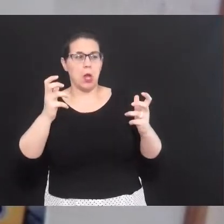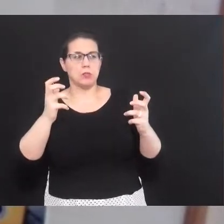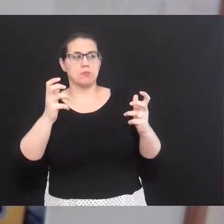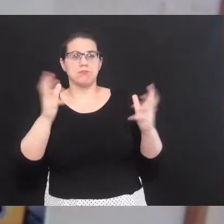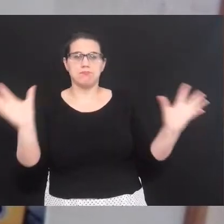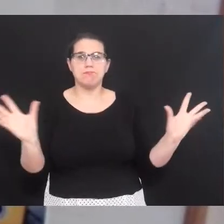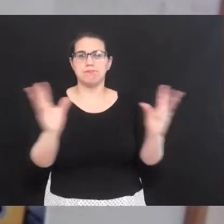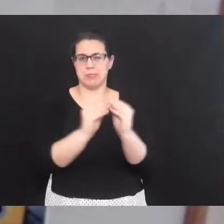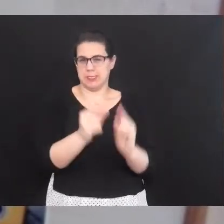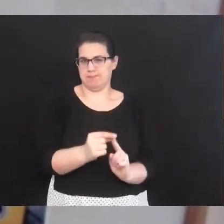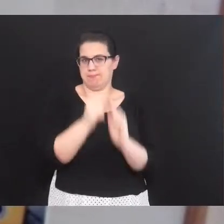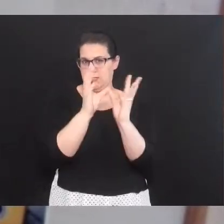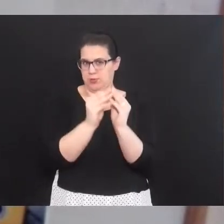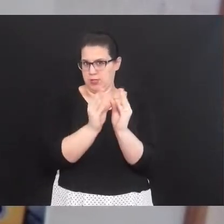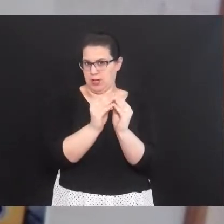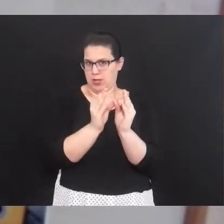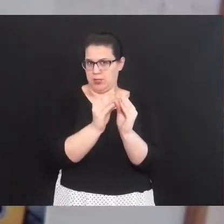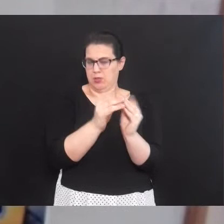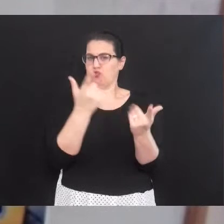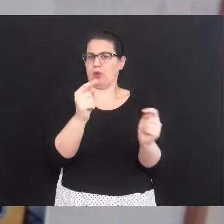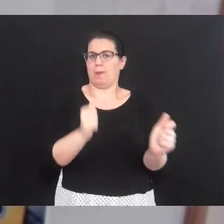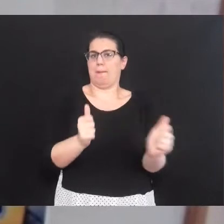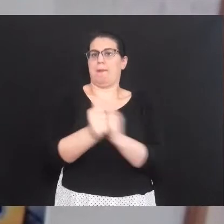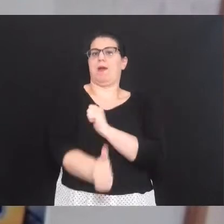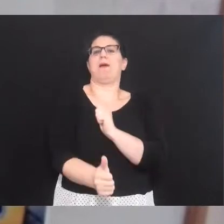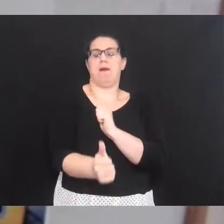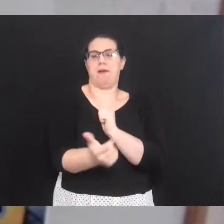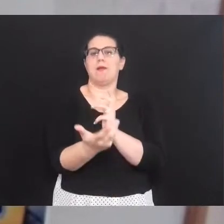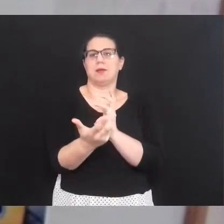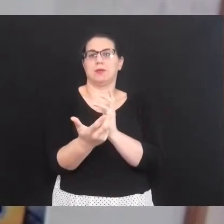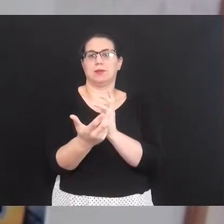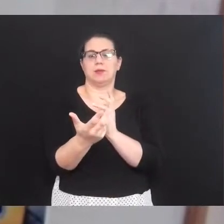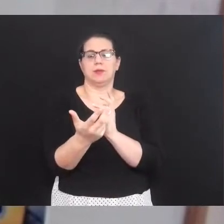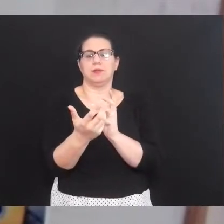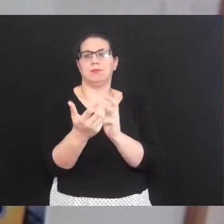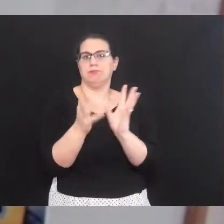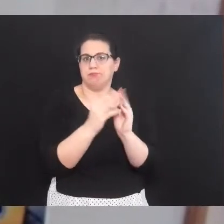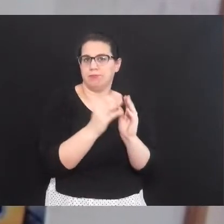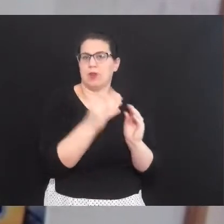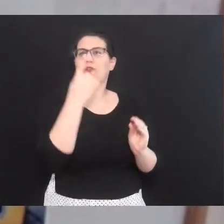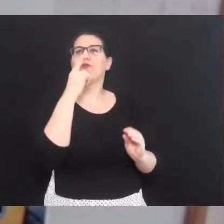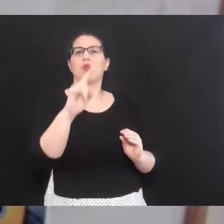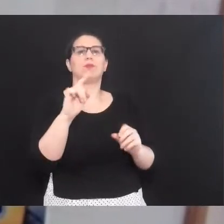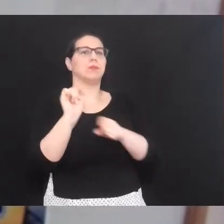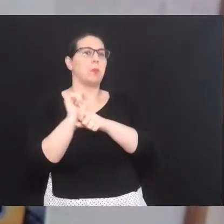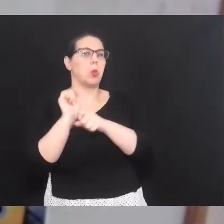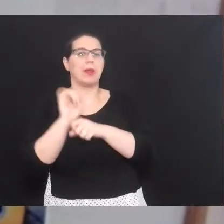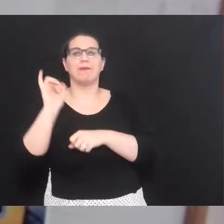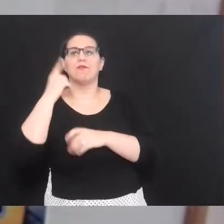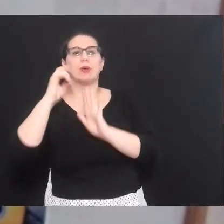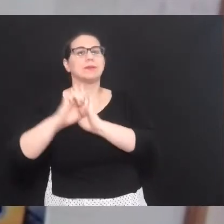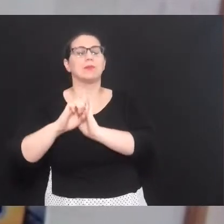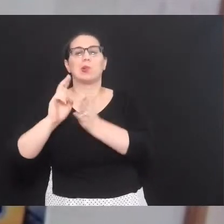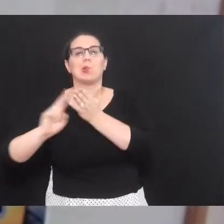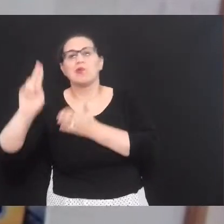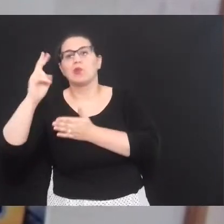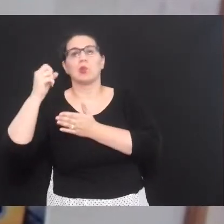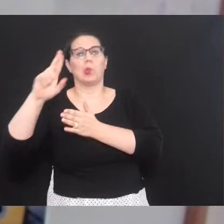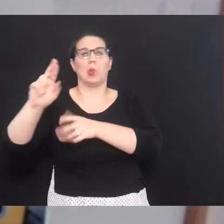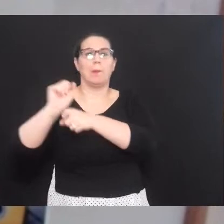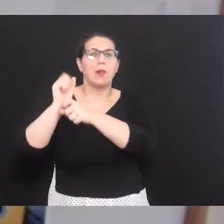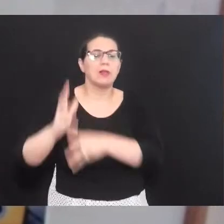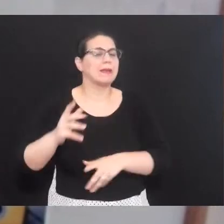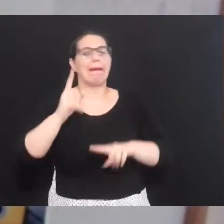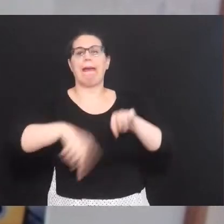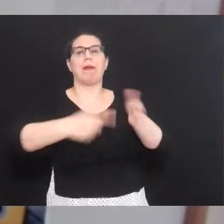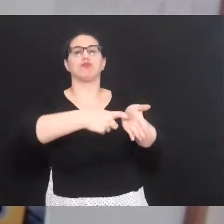pass legislation which would make it illegal for employers, other institutions like universities to make, they wouldn't be